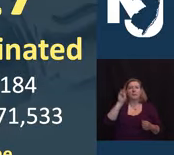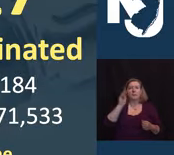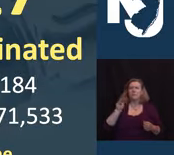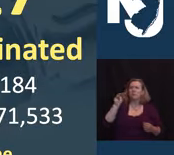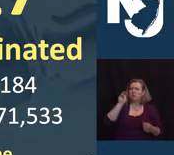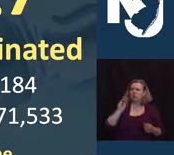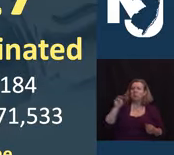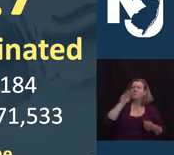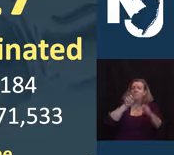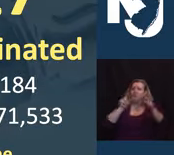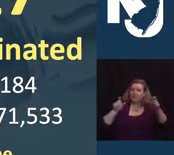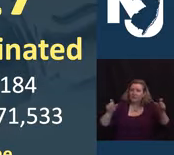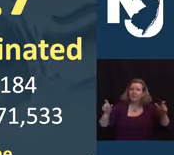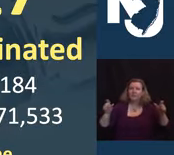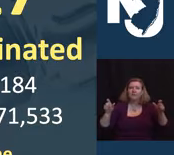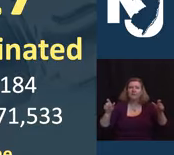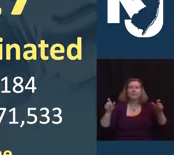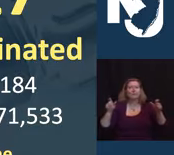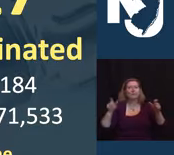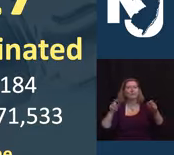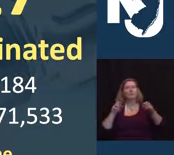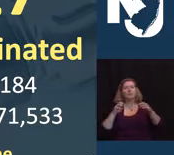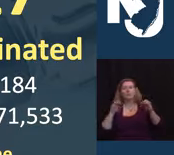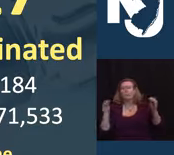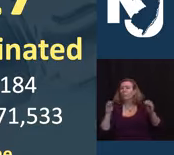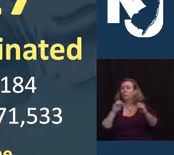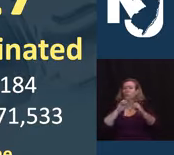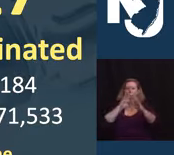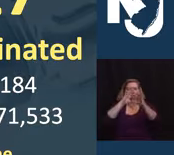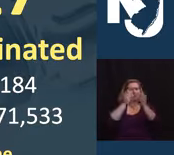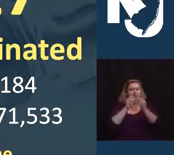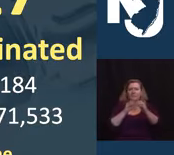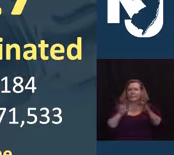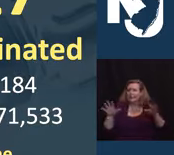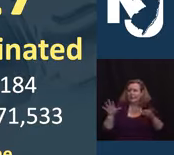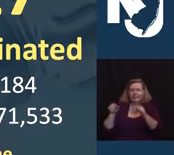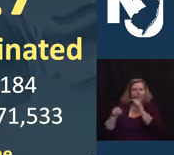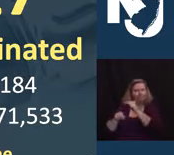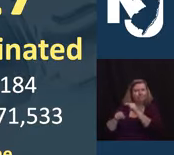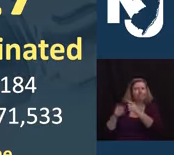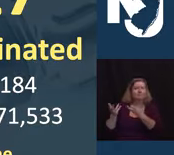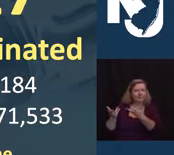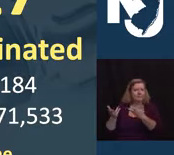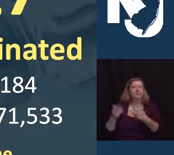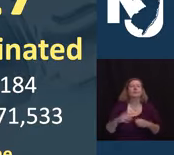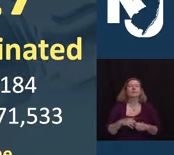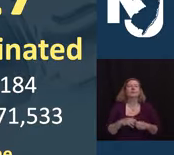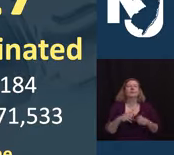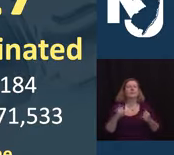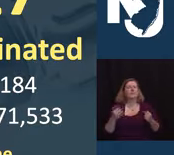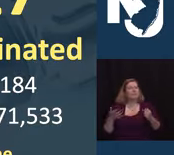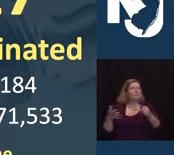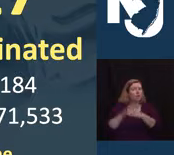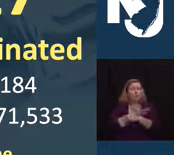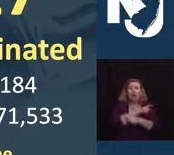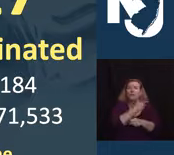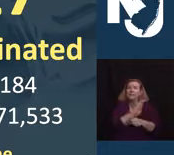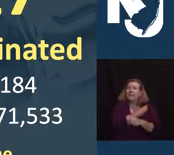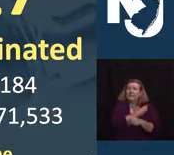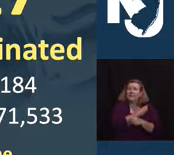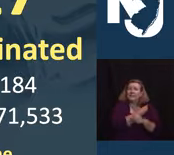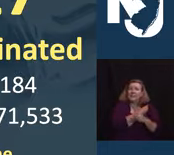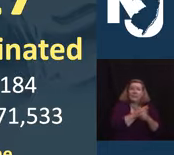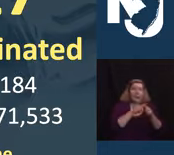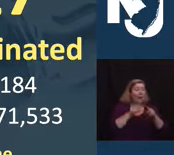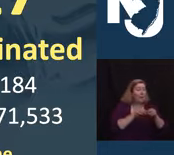4,627,717 million we have counted who are now fully vaccinated against COVID. There is only a pandemic among those who have yet